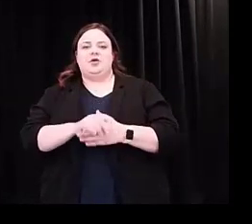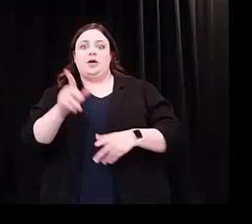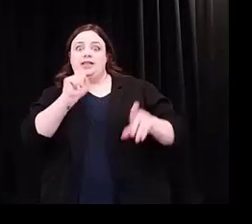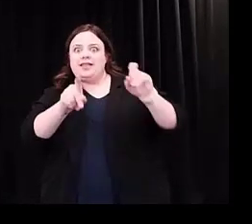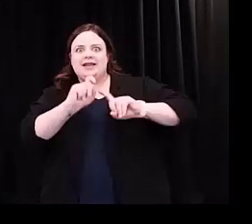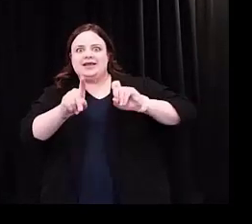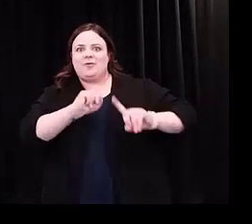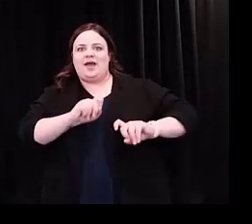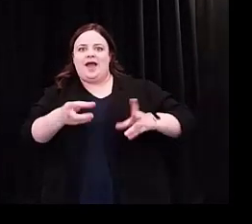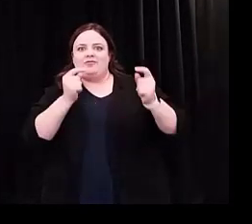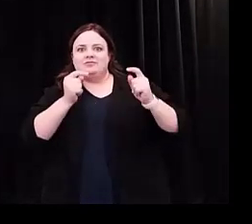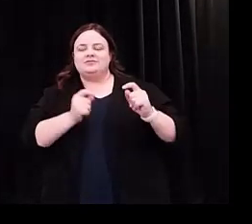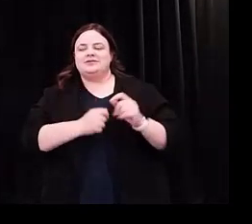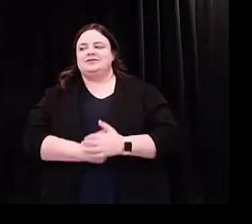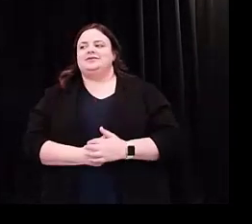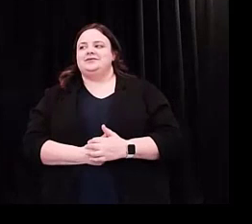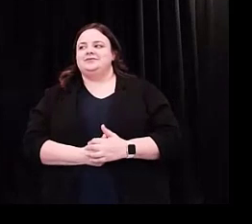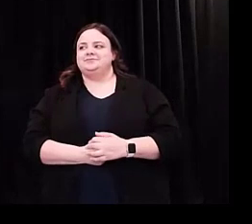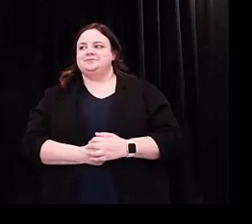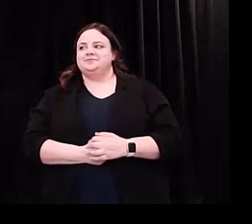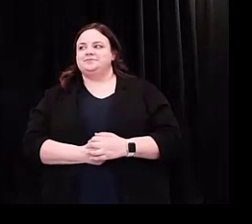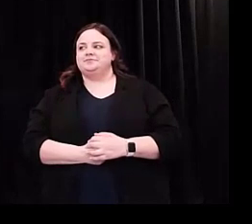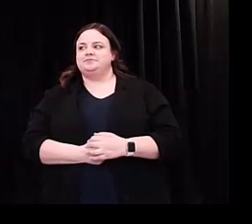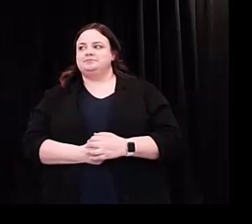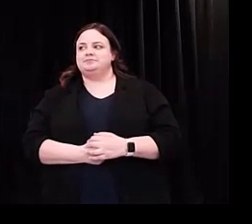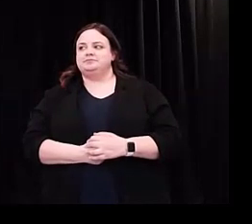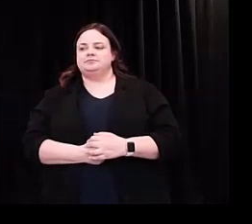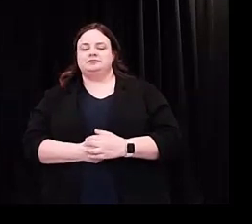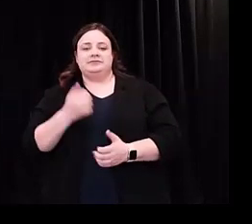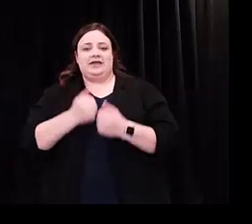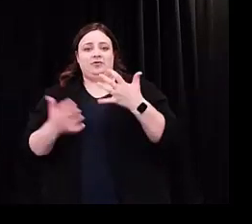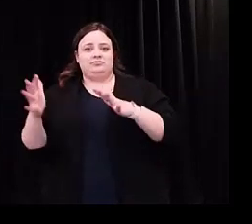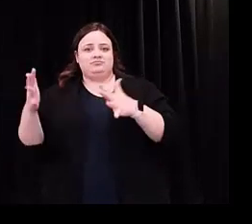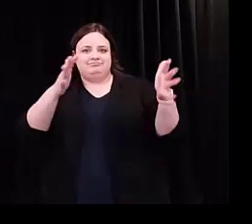round. All right, so can everybody